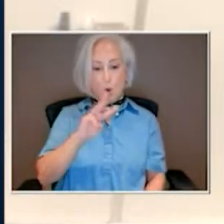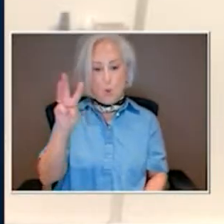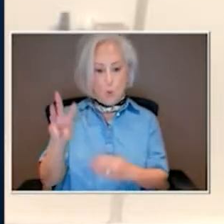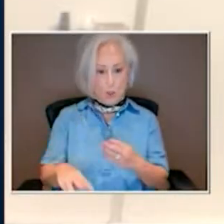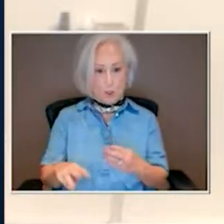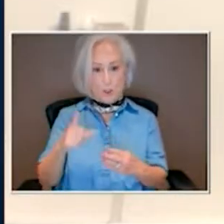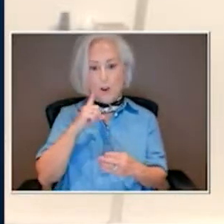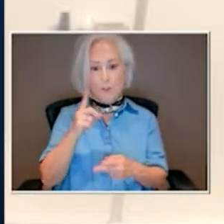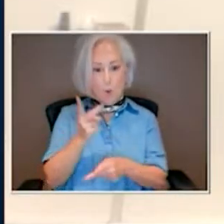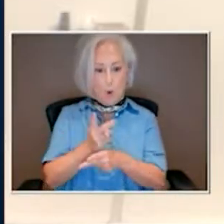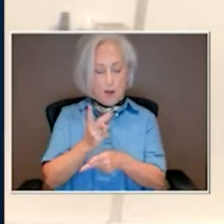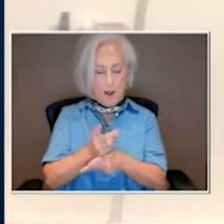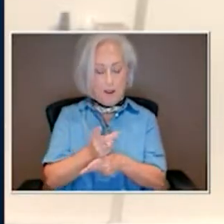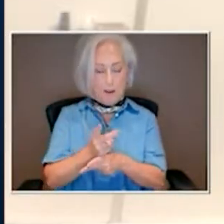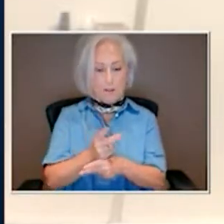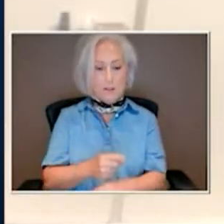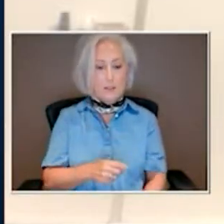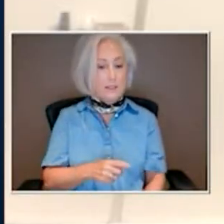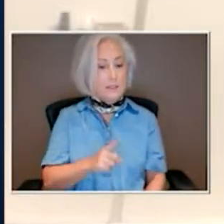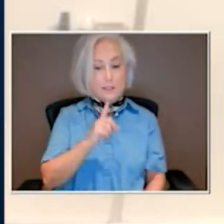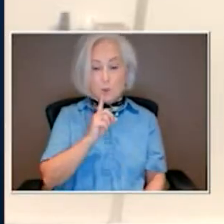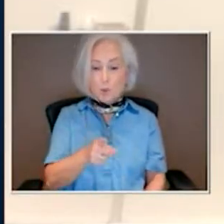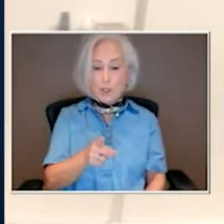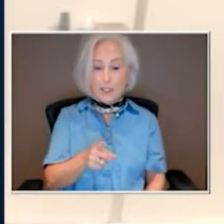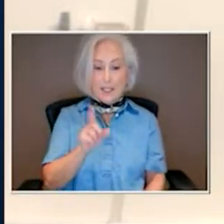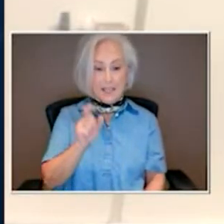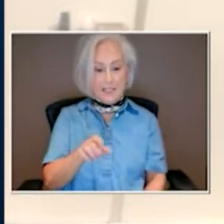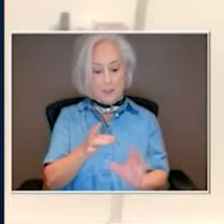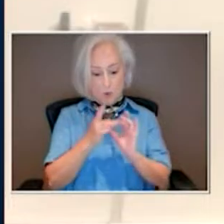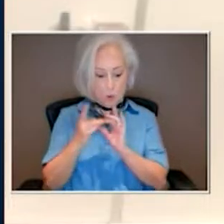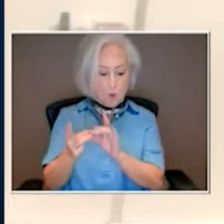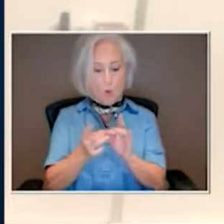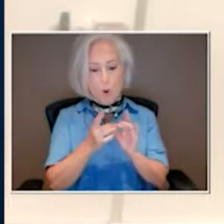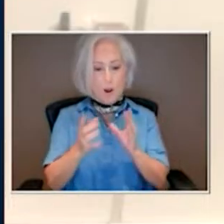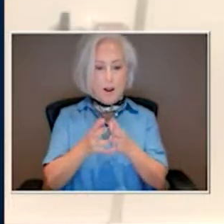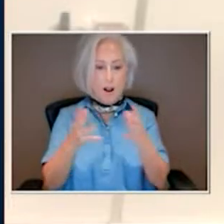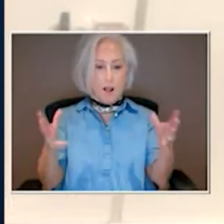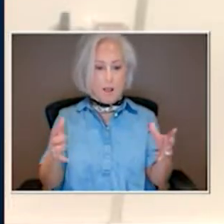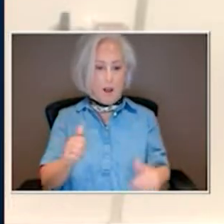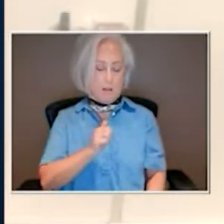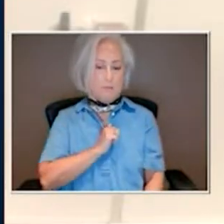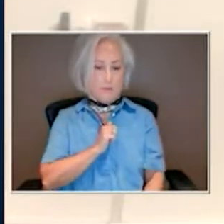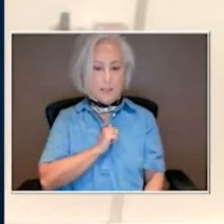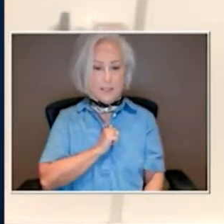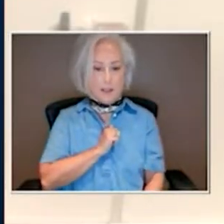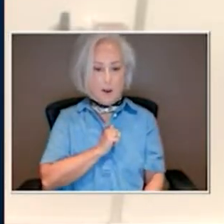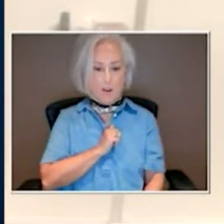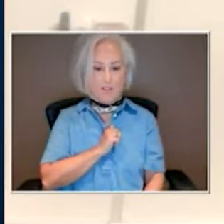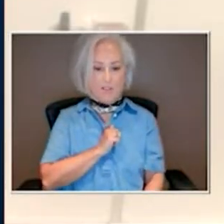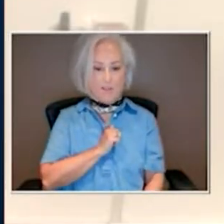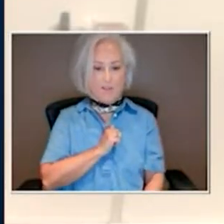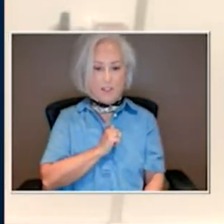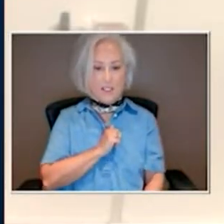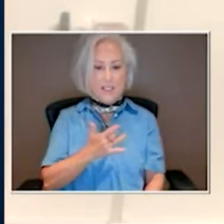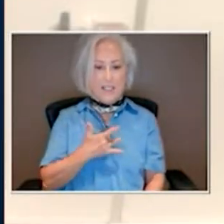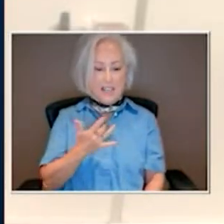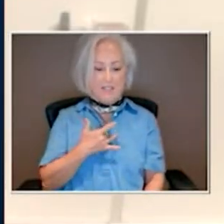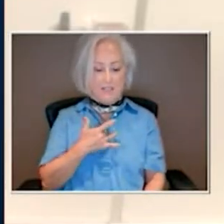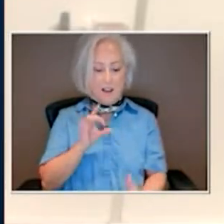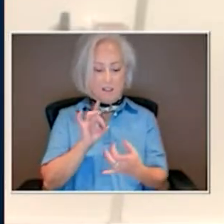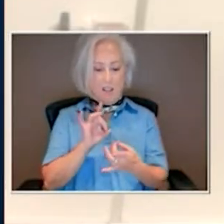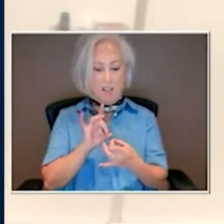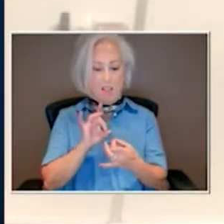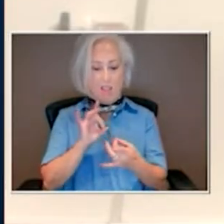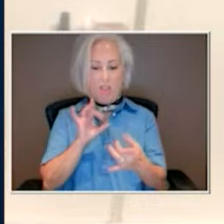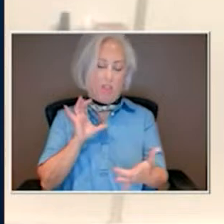care. And really, I was just having to coordinate a lot of it by myself. It felt more disconnected.